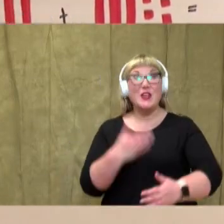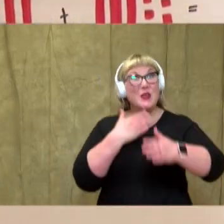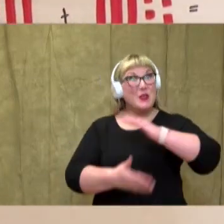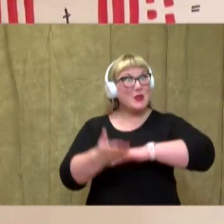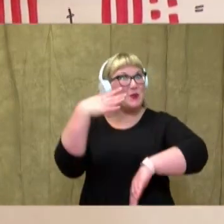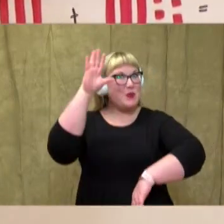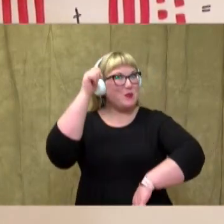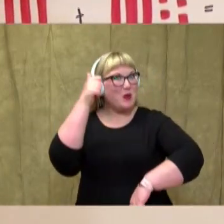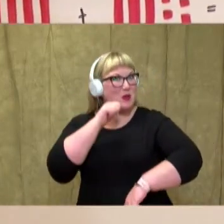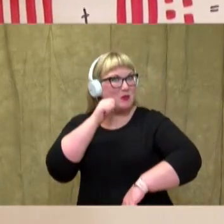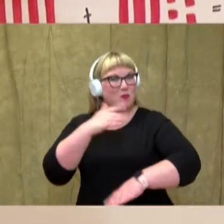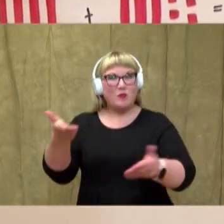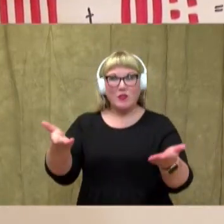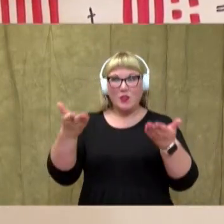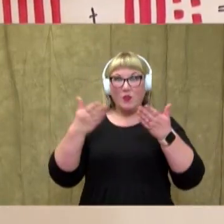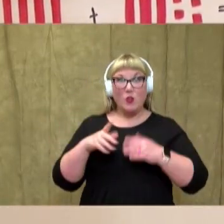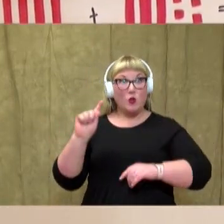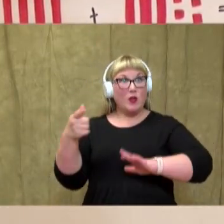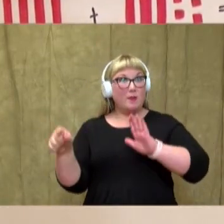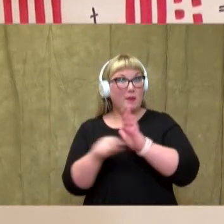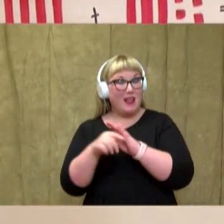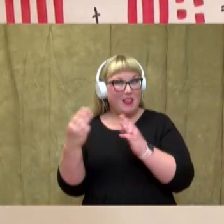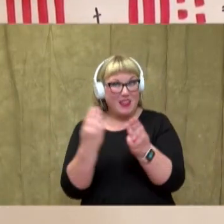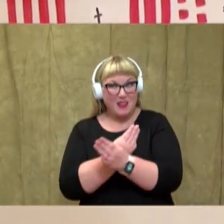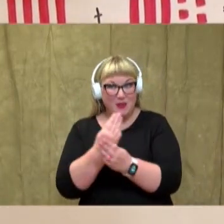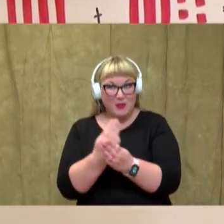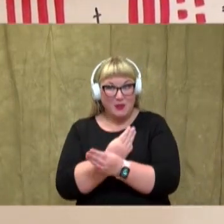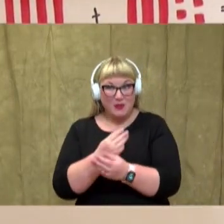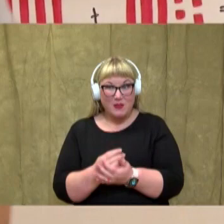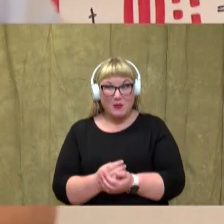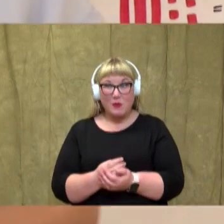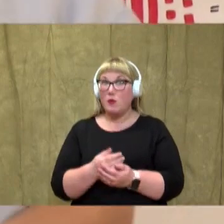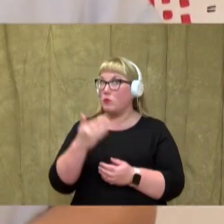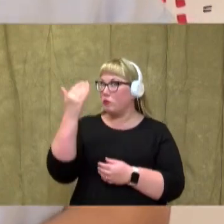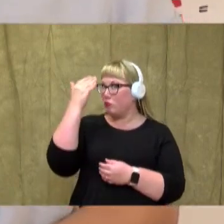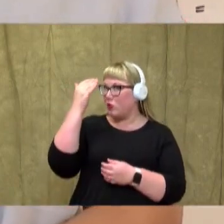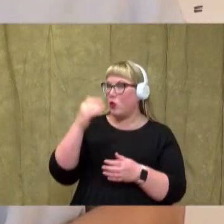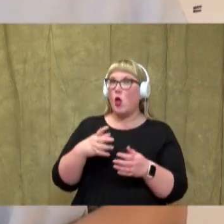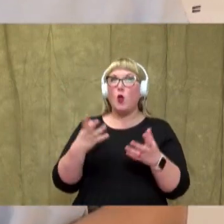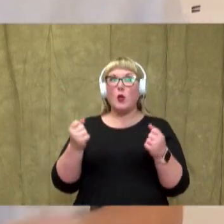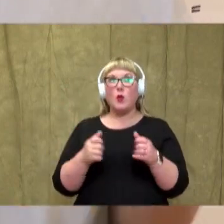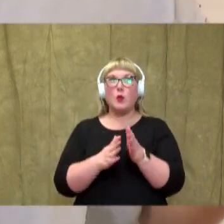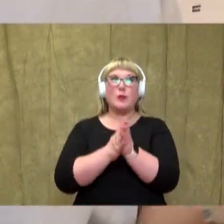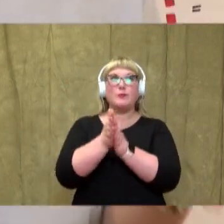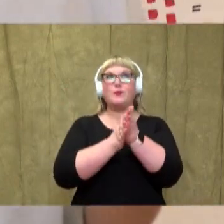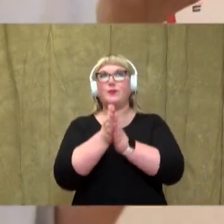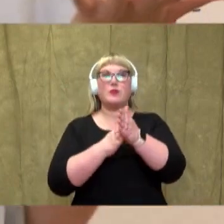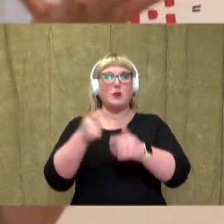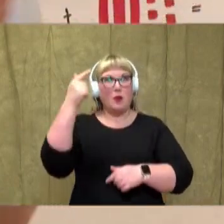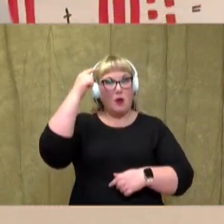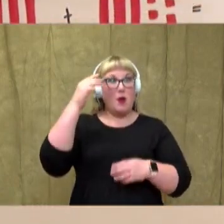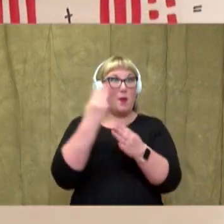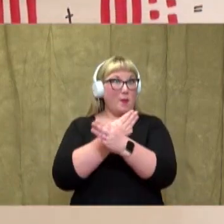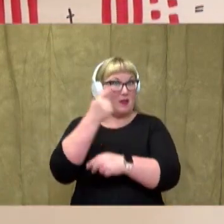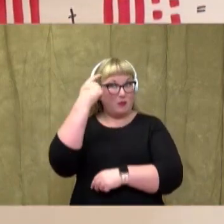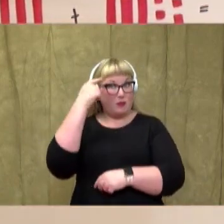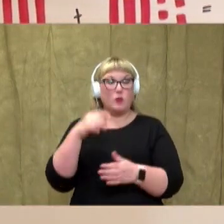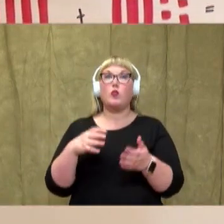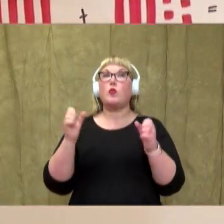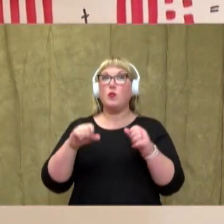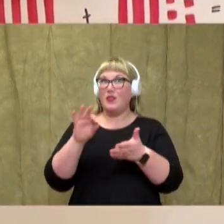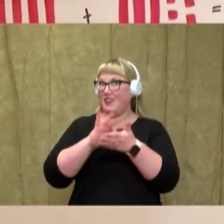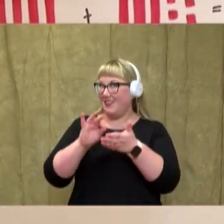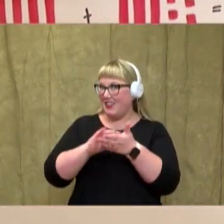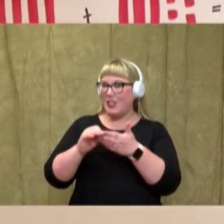Good morning, boys and girls, and welcome back to first grade math. As you know, we like to warm up our math brain, so get up and we're going to count on